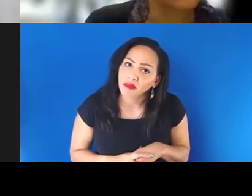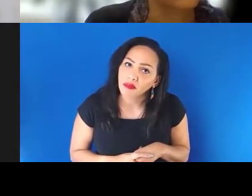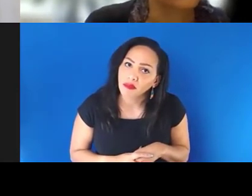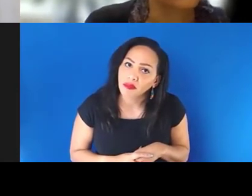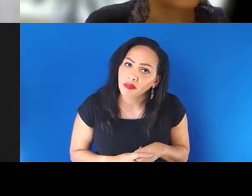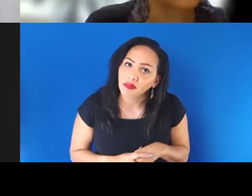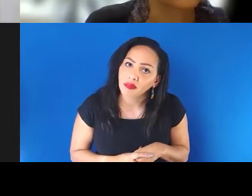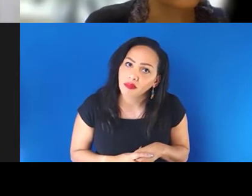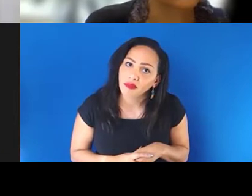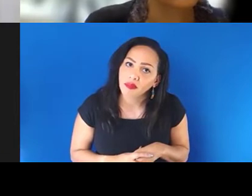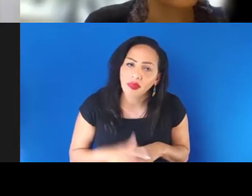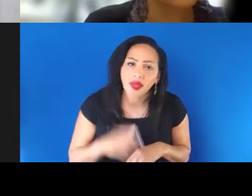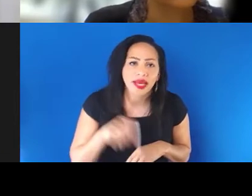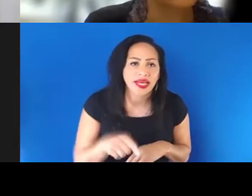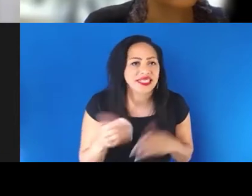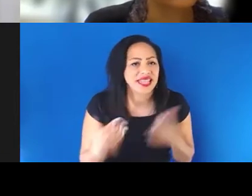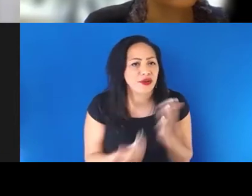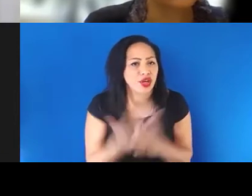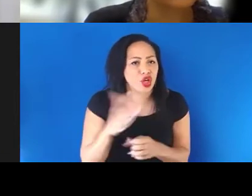Andrews